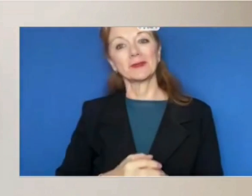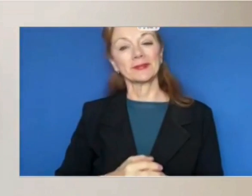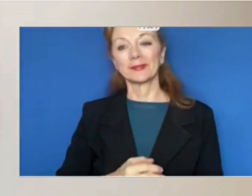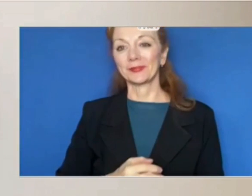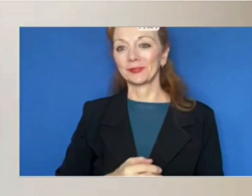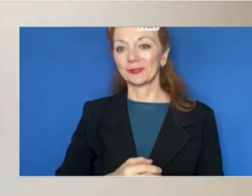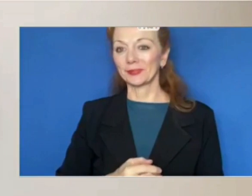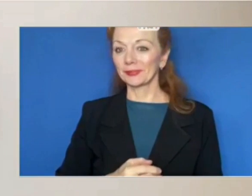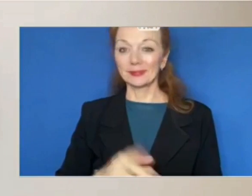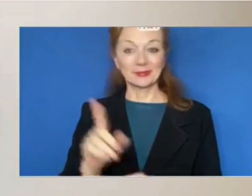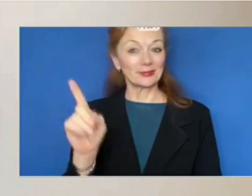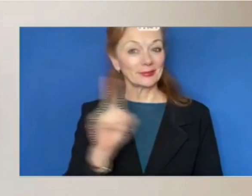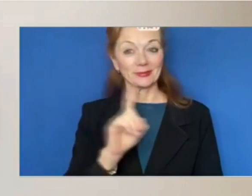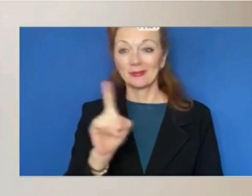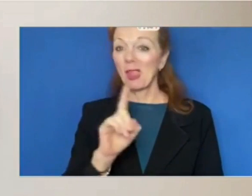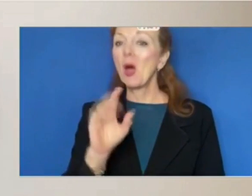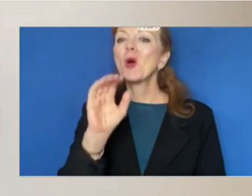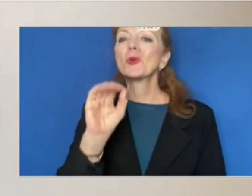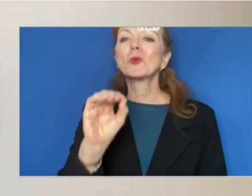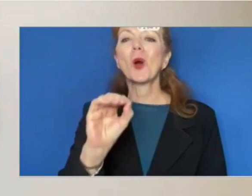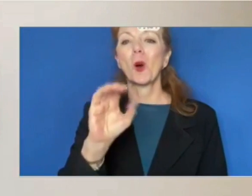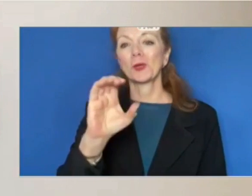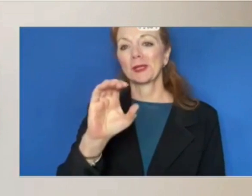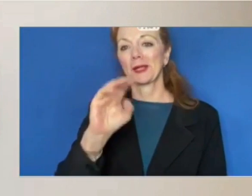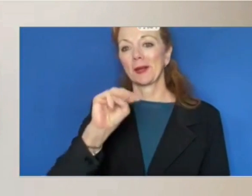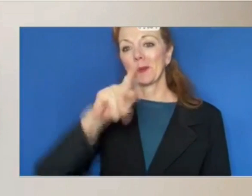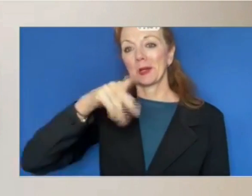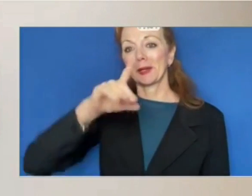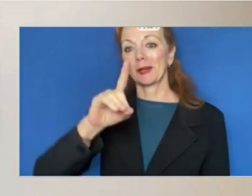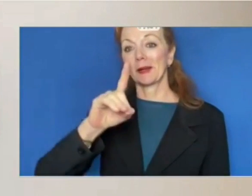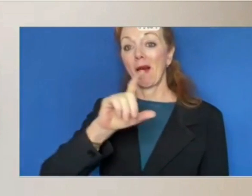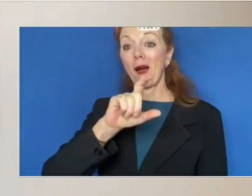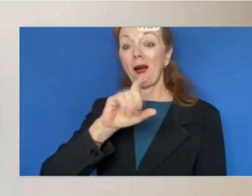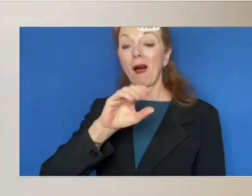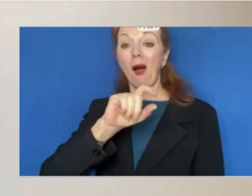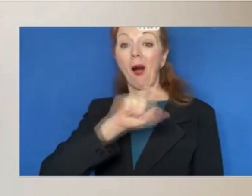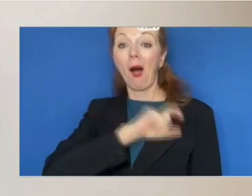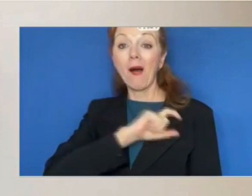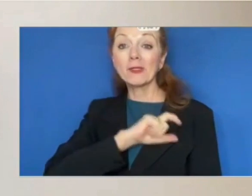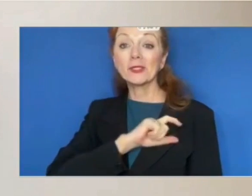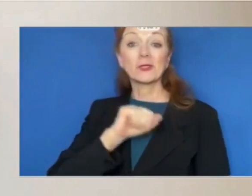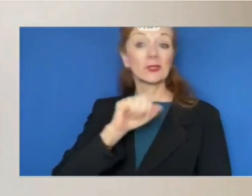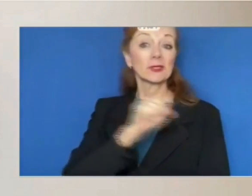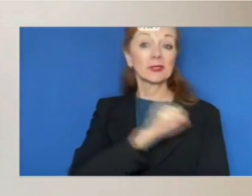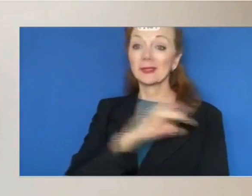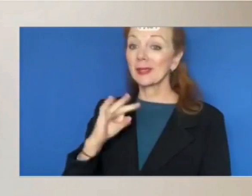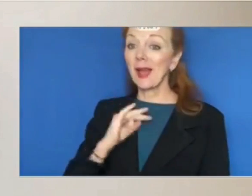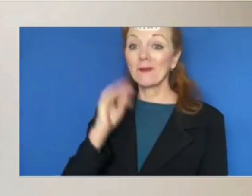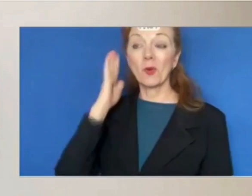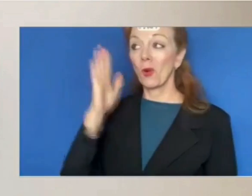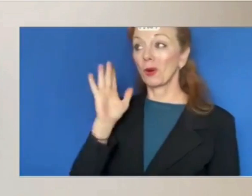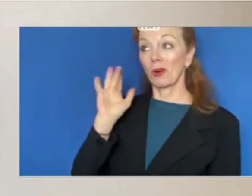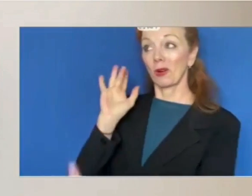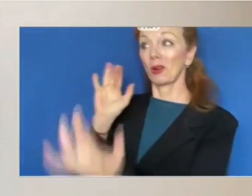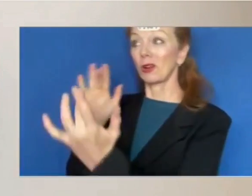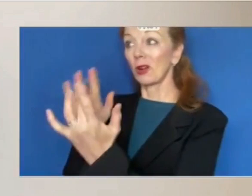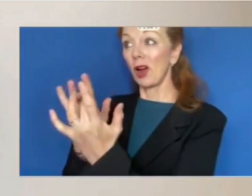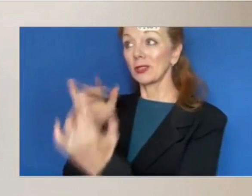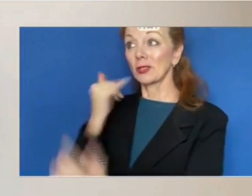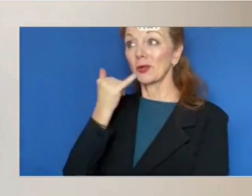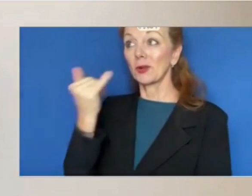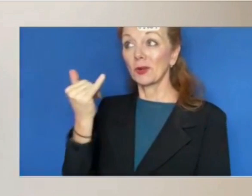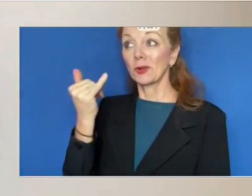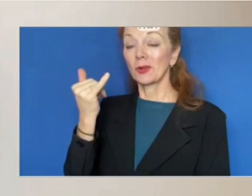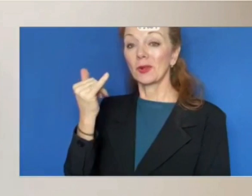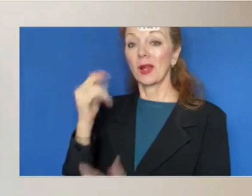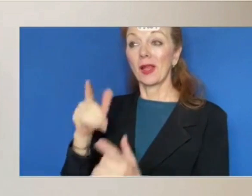no CMPD officer or employee will ever contact you while discharging their official